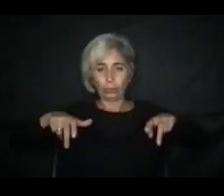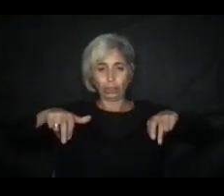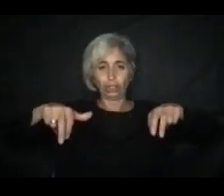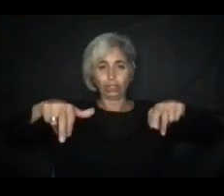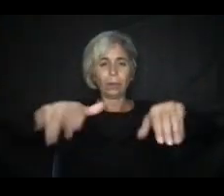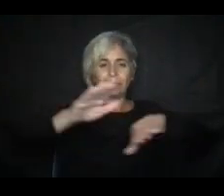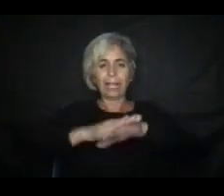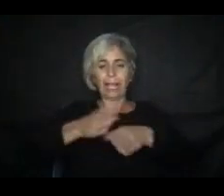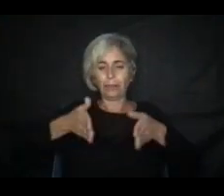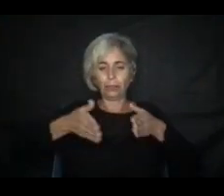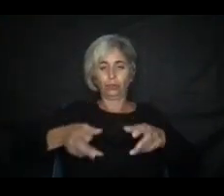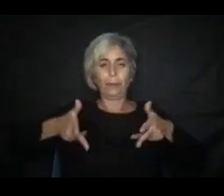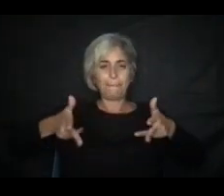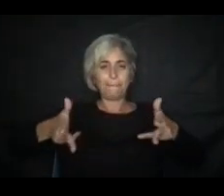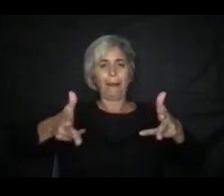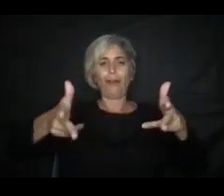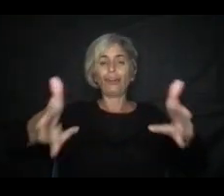parking,